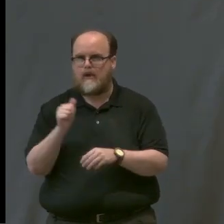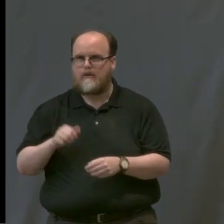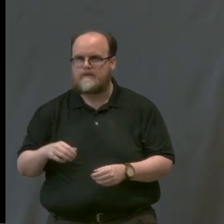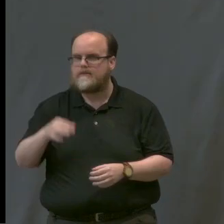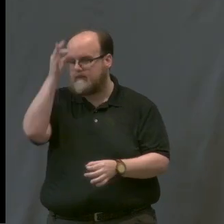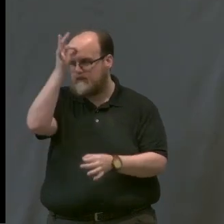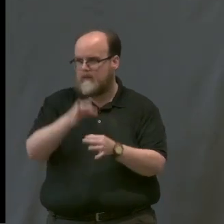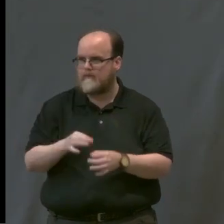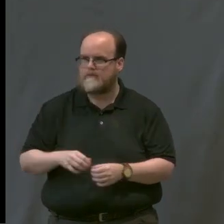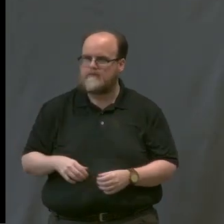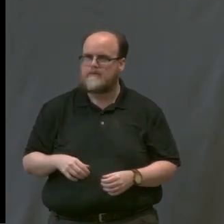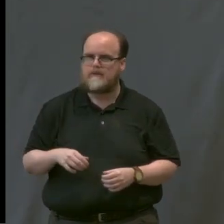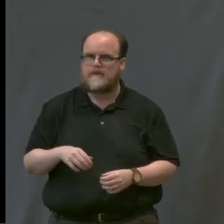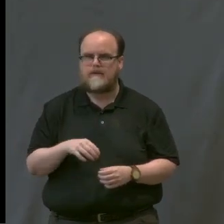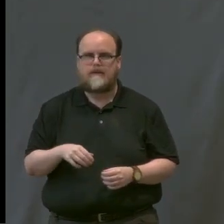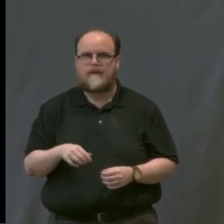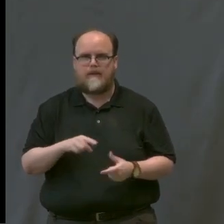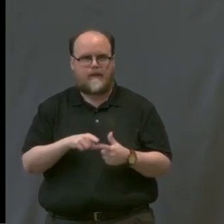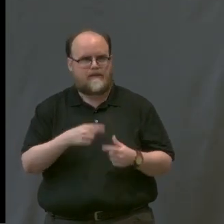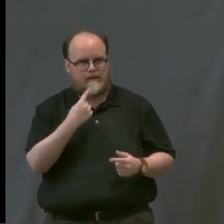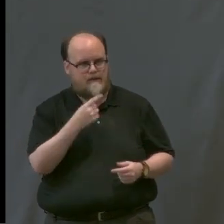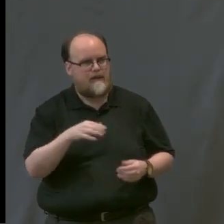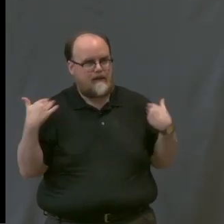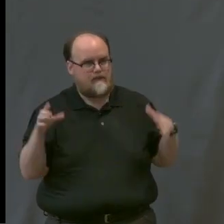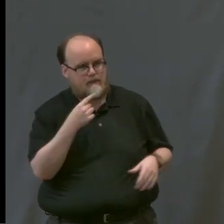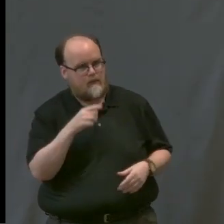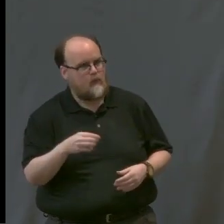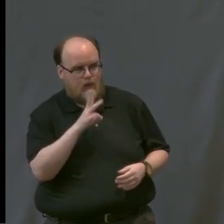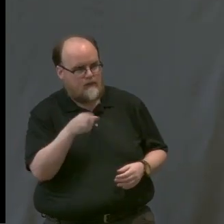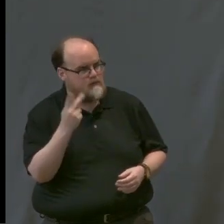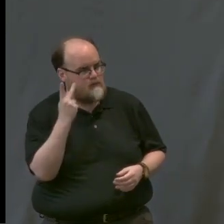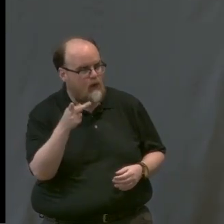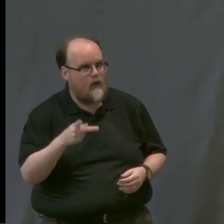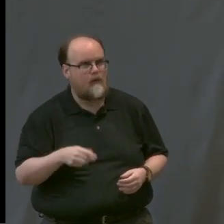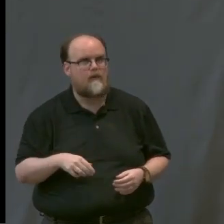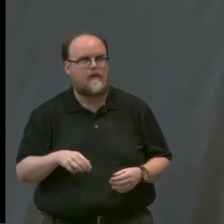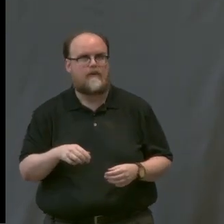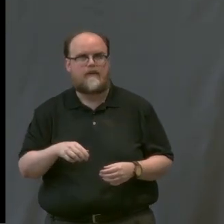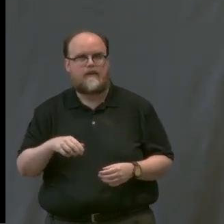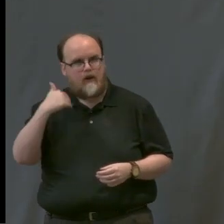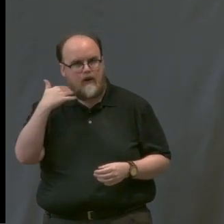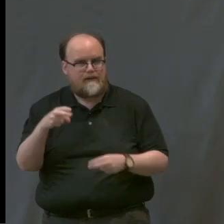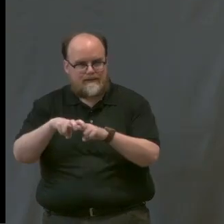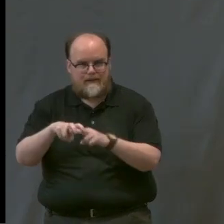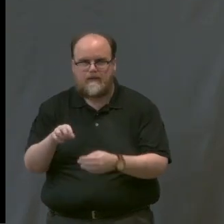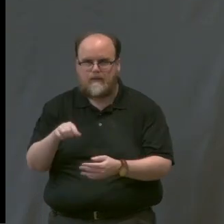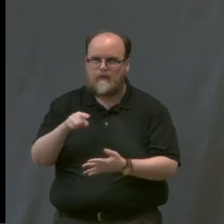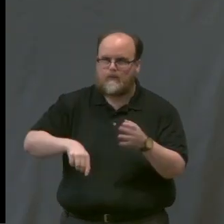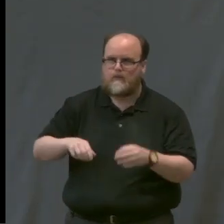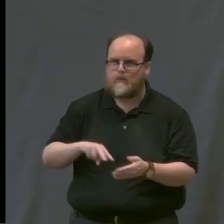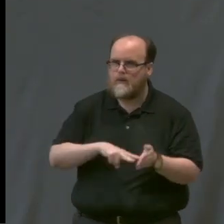faithful. Then he said to me, The waters which you saw where the harlot sits are